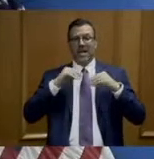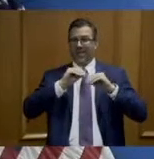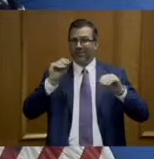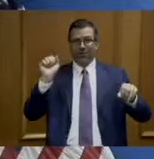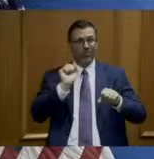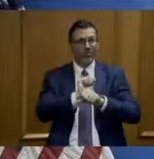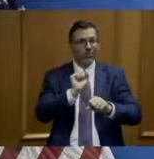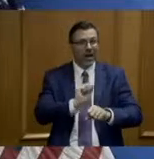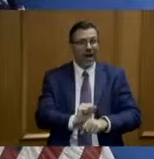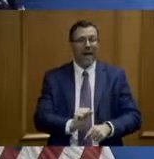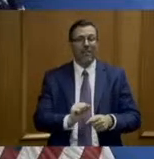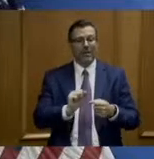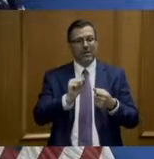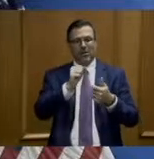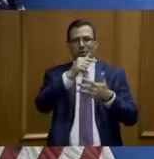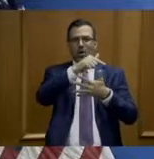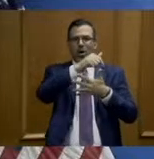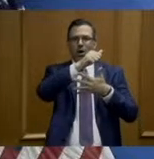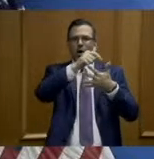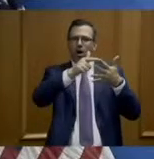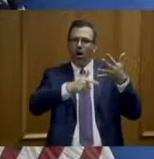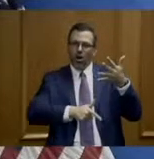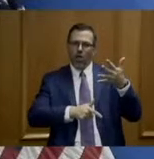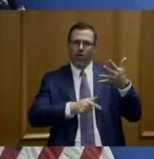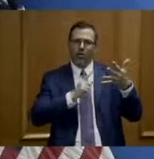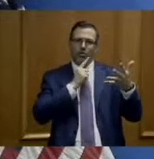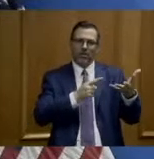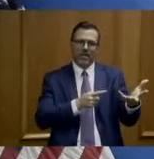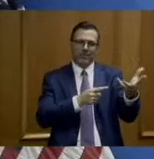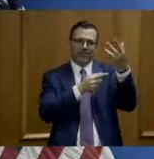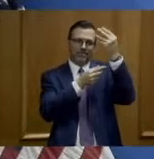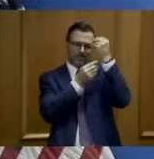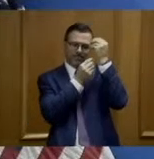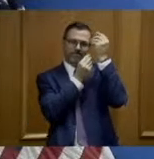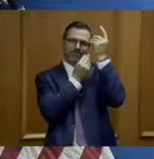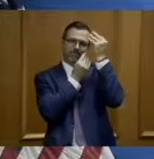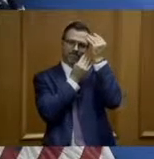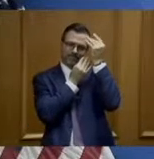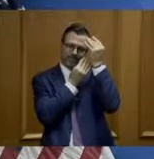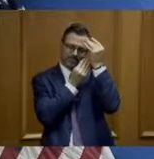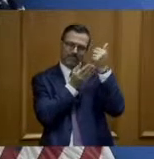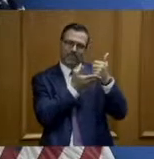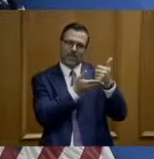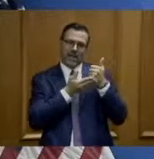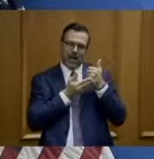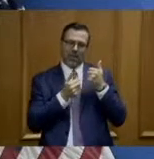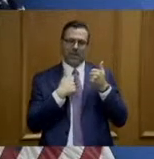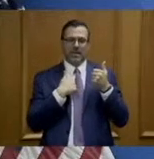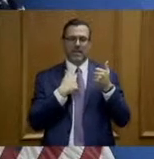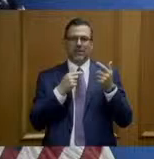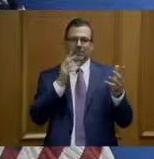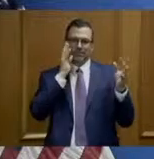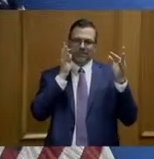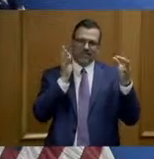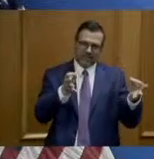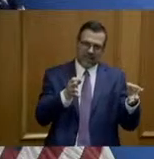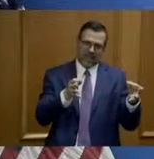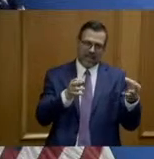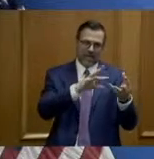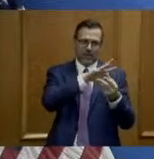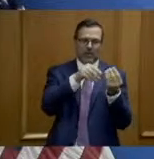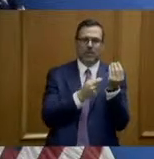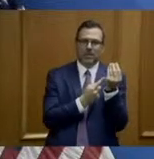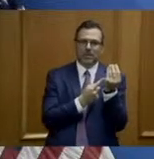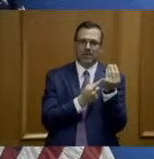weigh into a decision to open up businesses. These are a few of multiple pieces of information and